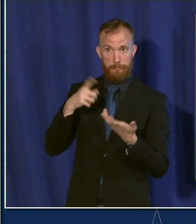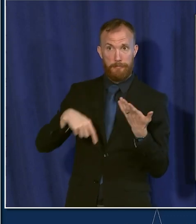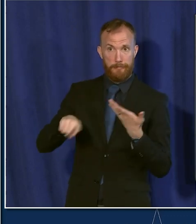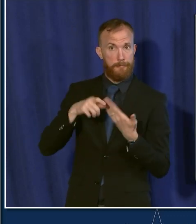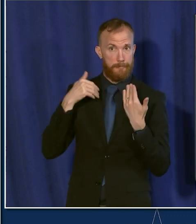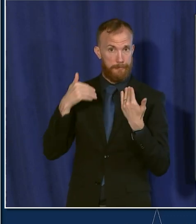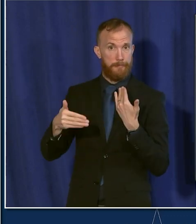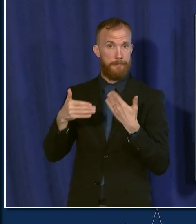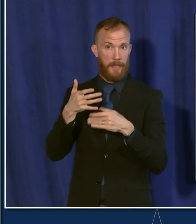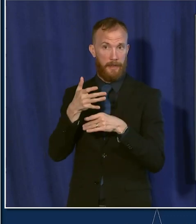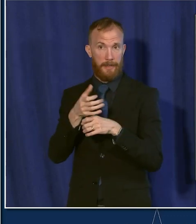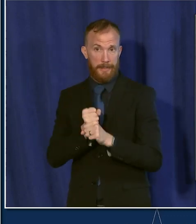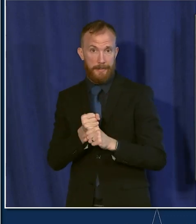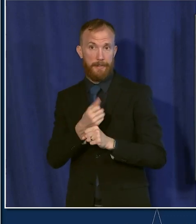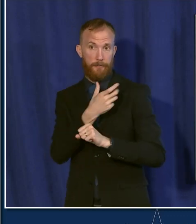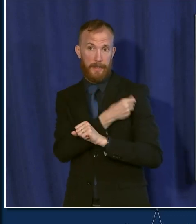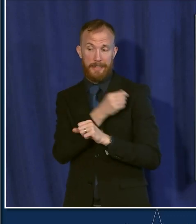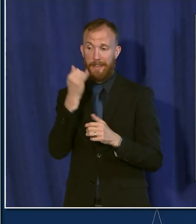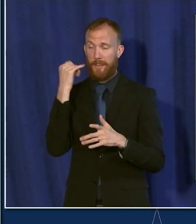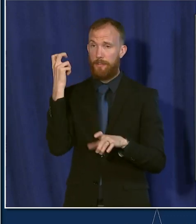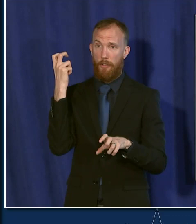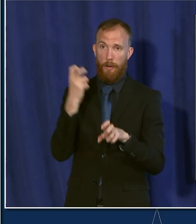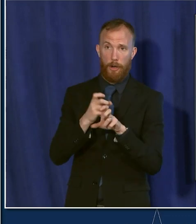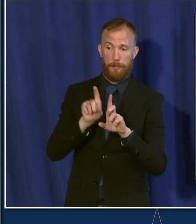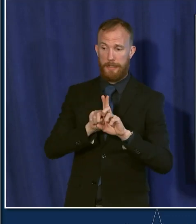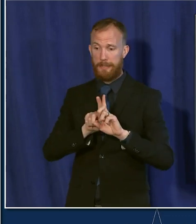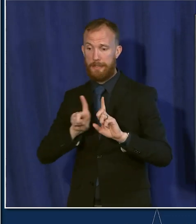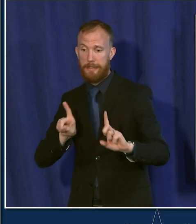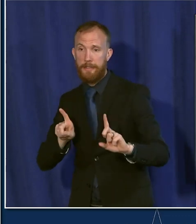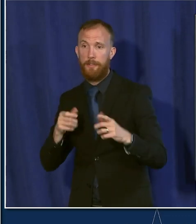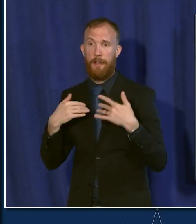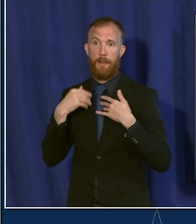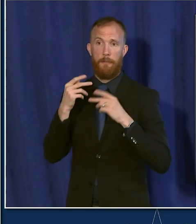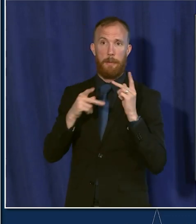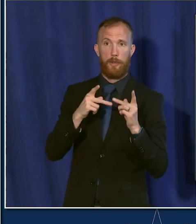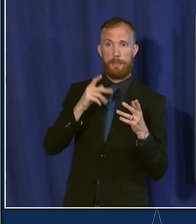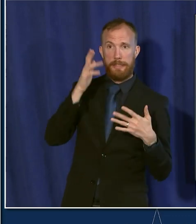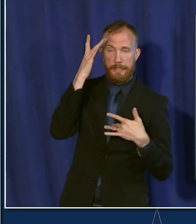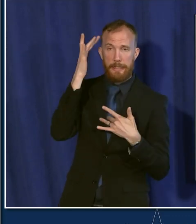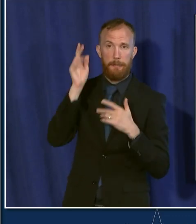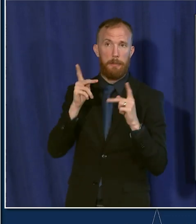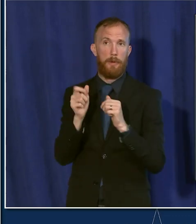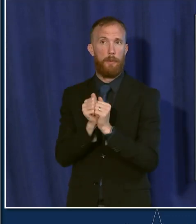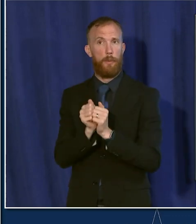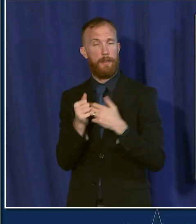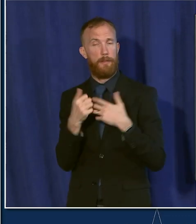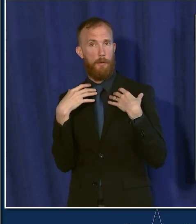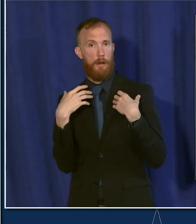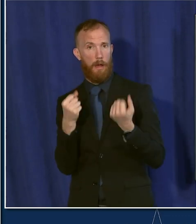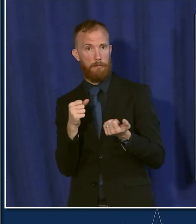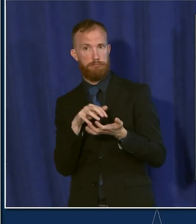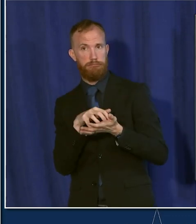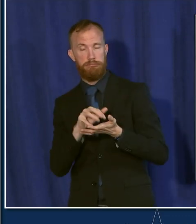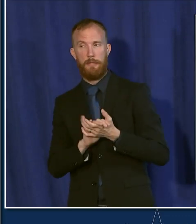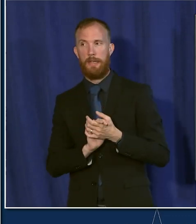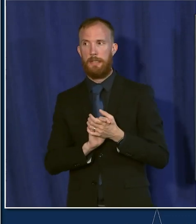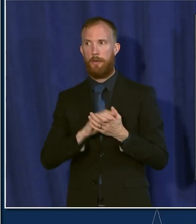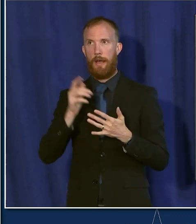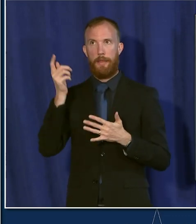in settings where it's hard to keep distance, where there are people who are sick, where there are people with underlying conditions. And I think at the larger municipal